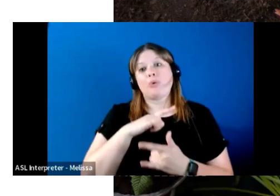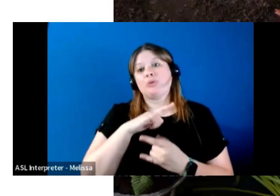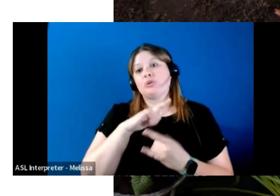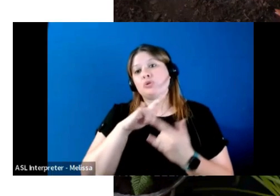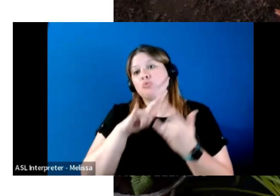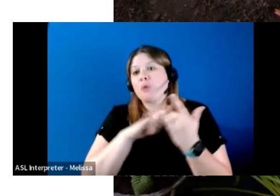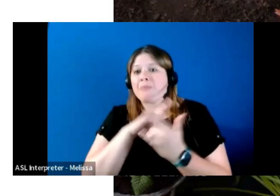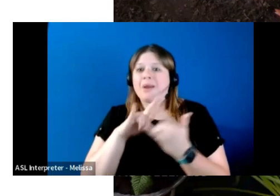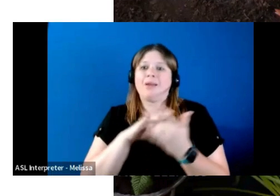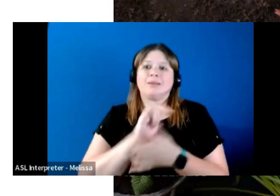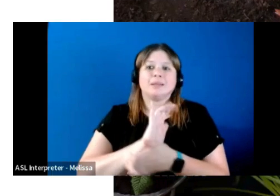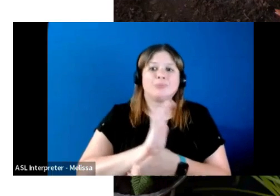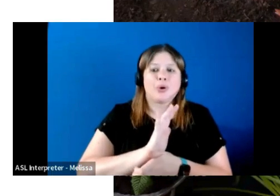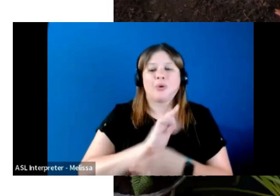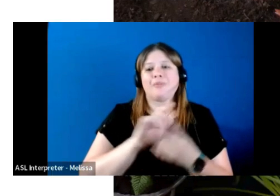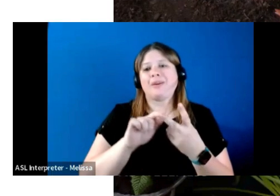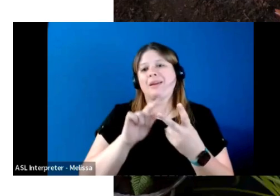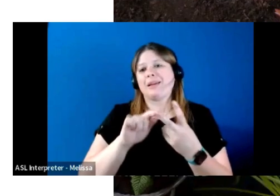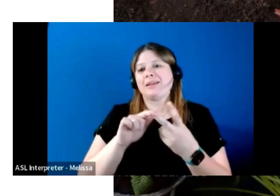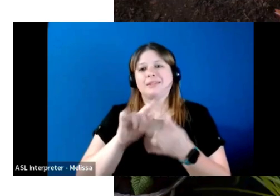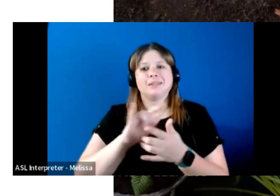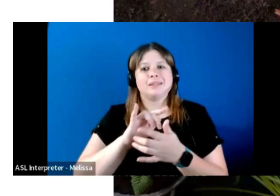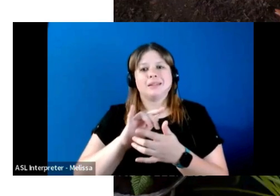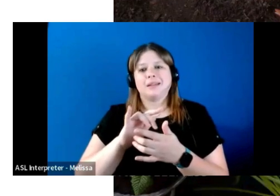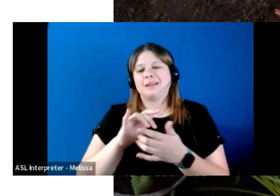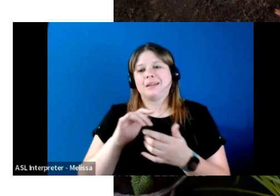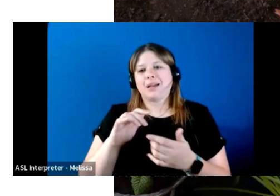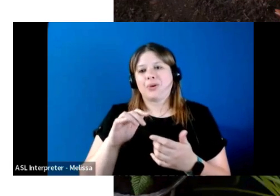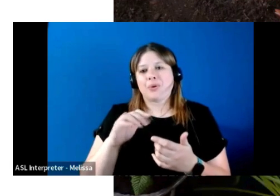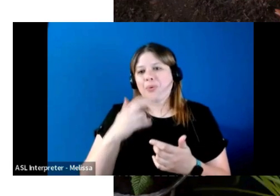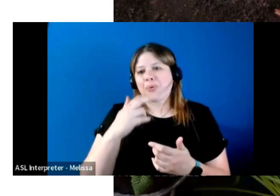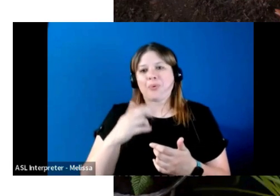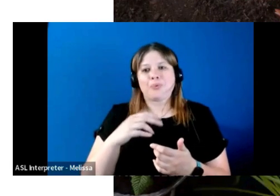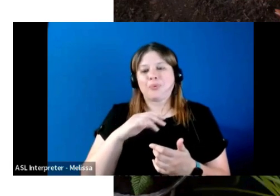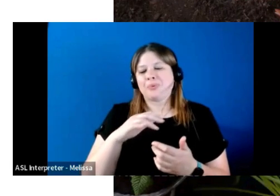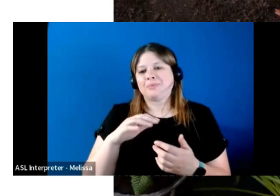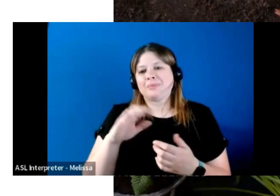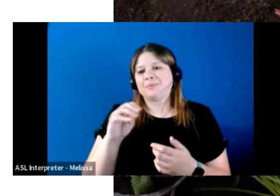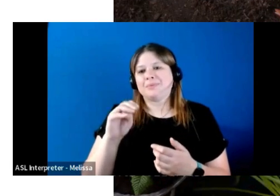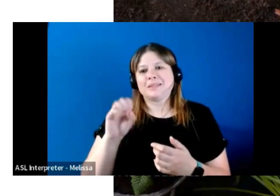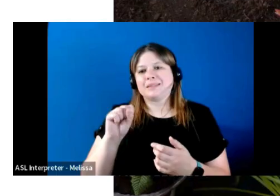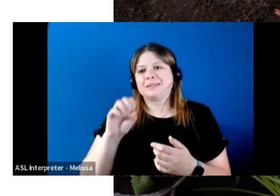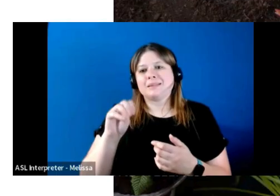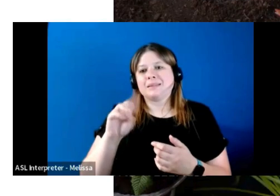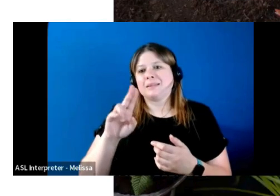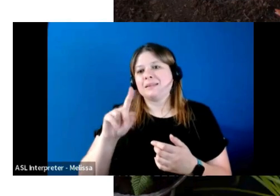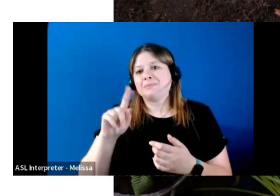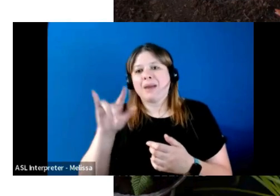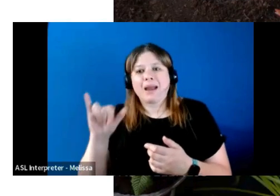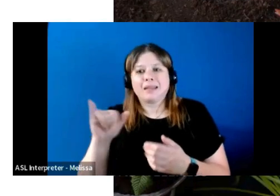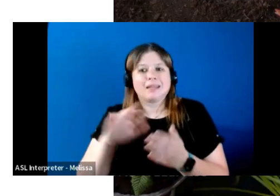is a wide variety of ethically made,